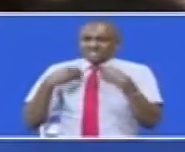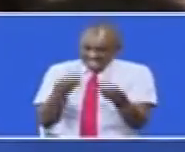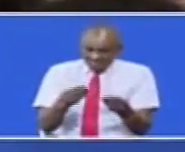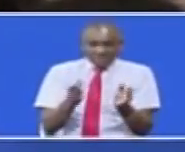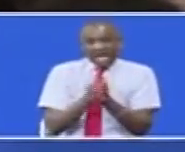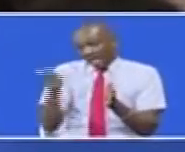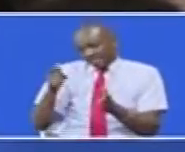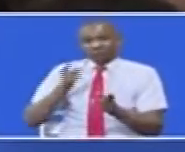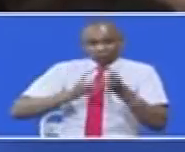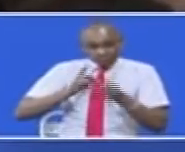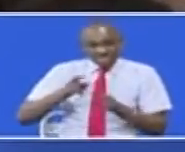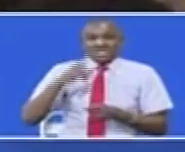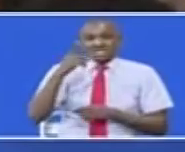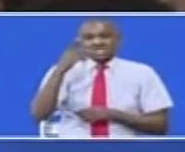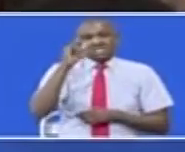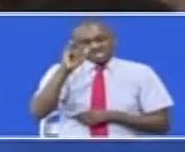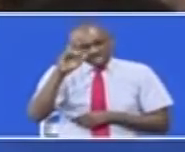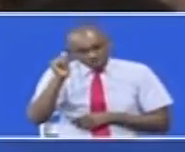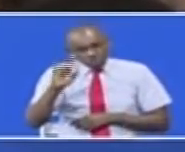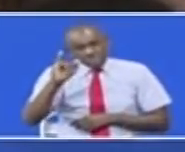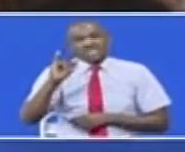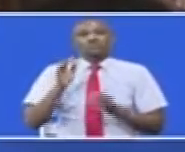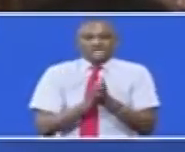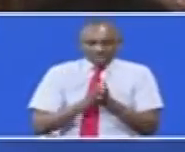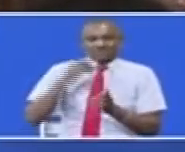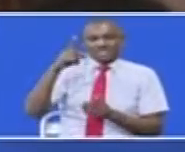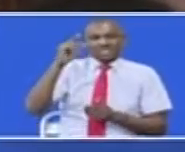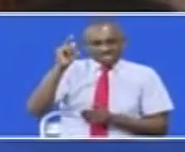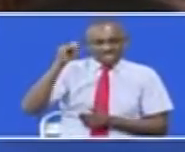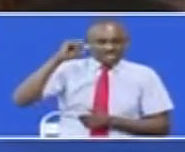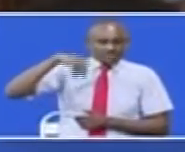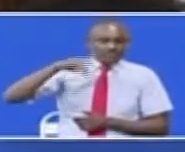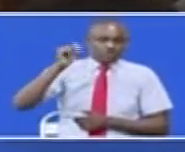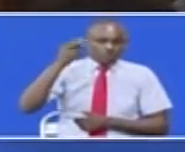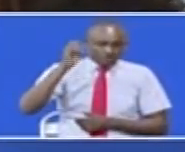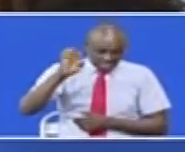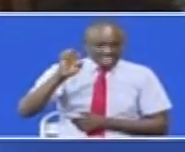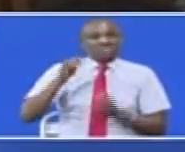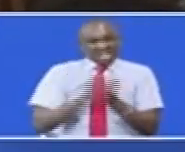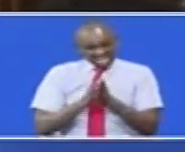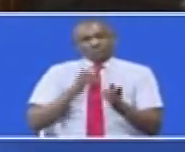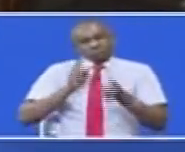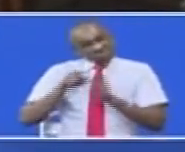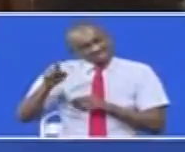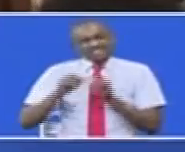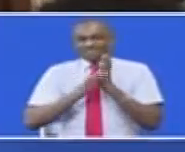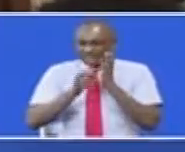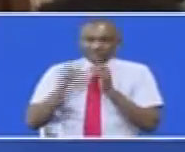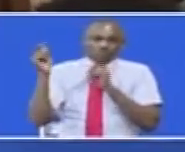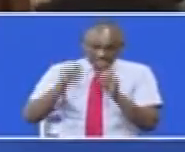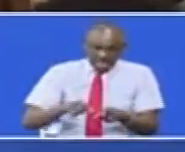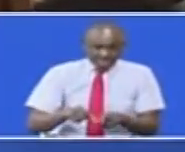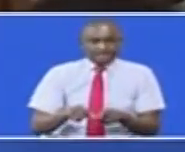runners. We have Abel Kirui, we have Eliud Kipchoge, we have Jonathan Mayo, who are coming today to greet the